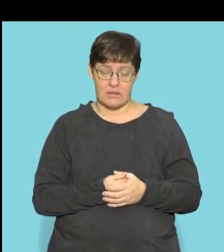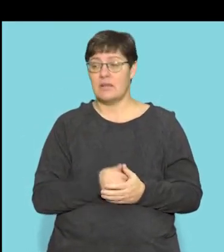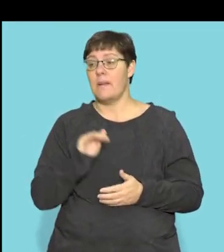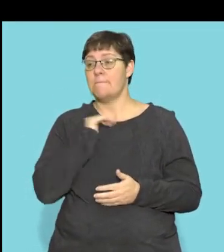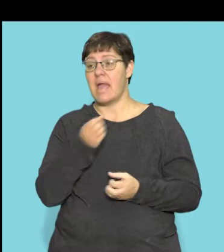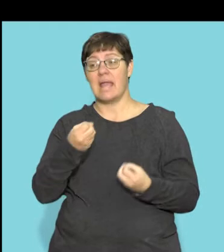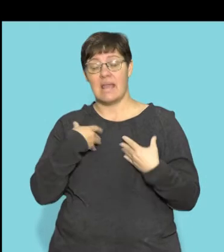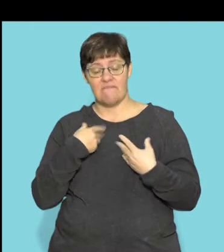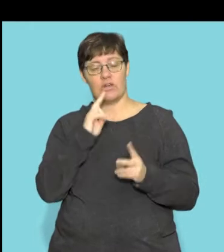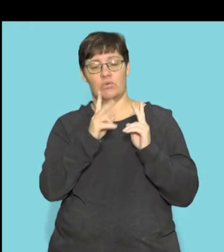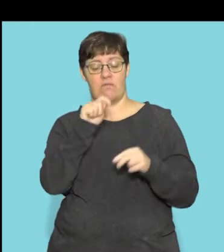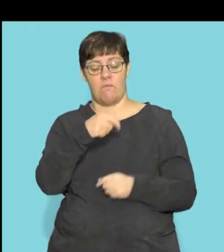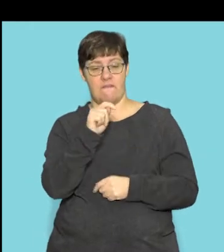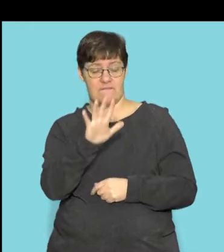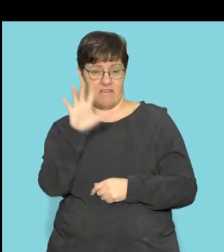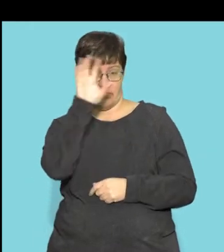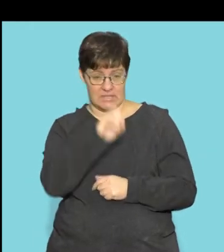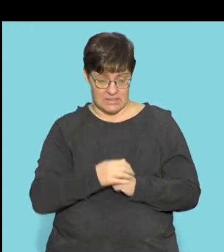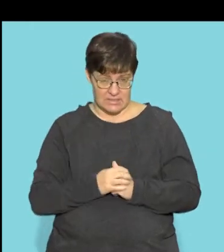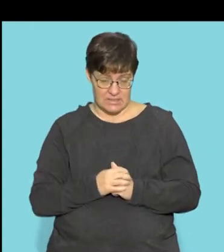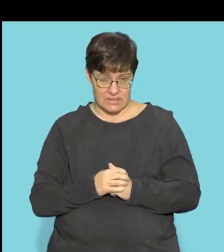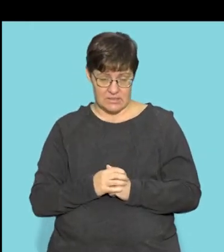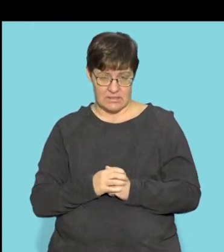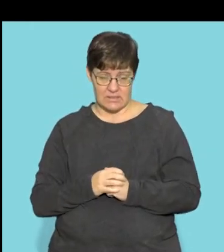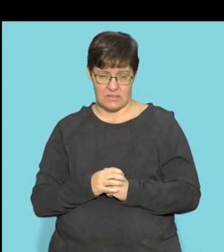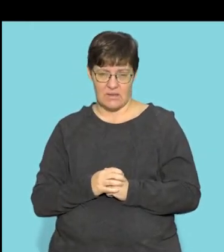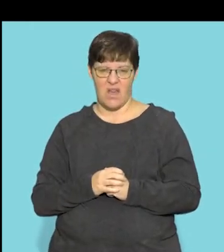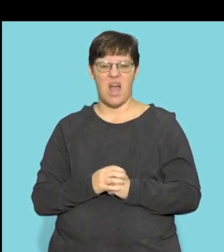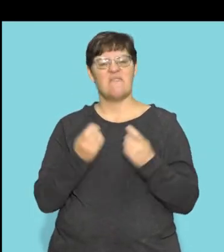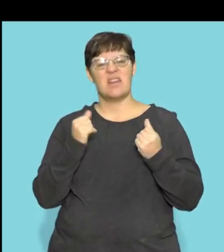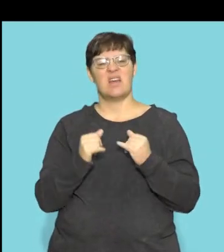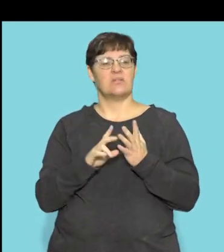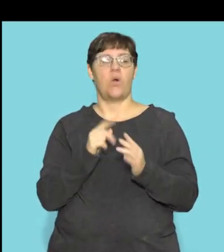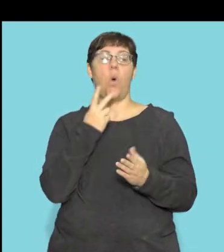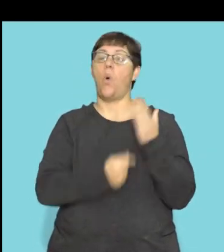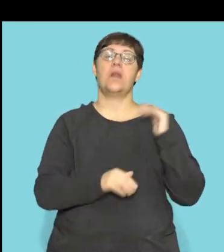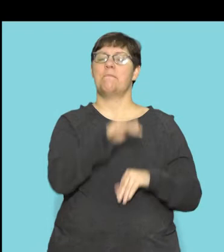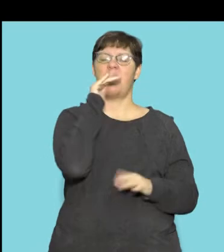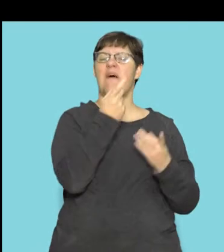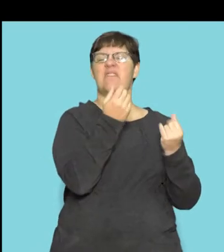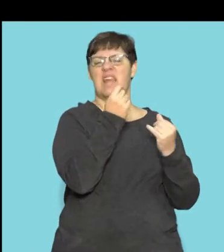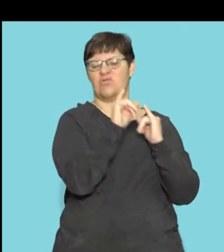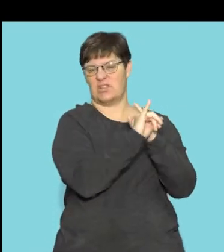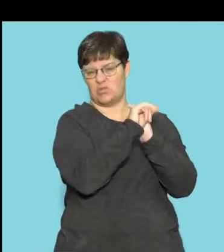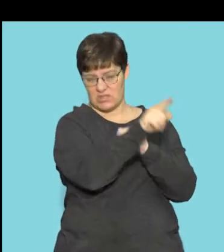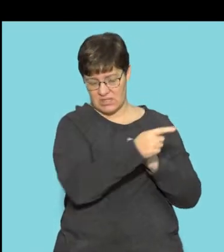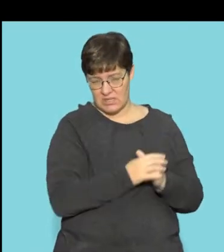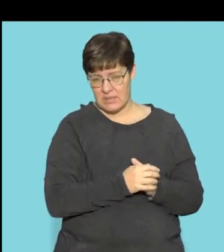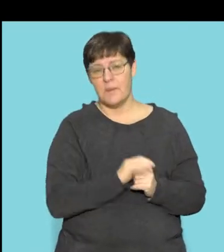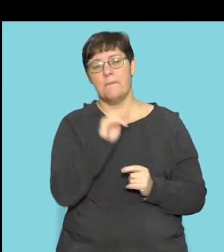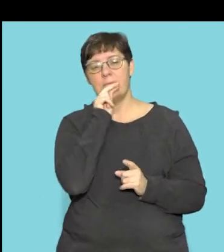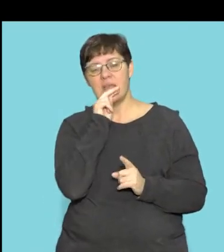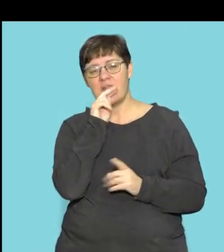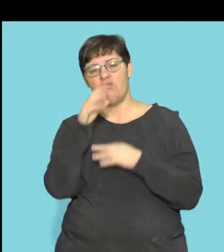is giving me 12.5, a financial institution, because it's not always just banks, right? And then I want to know how